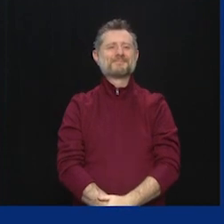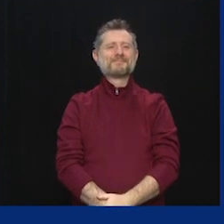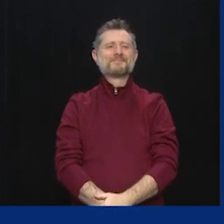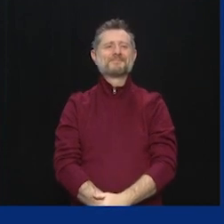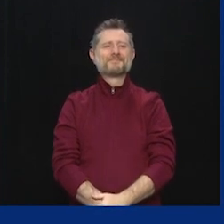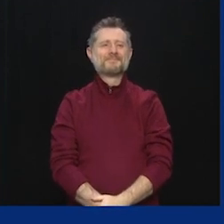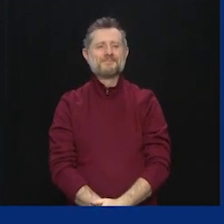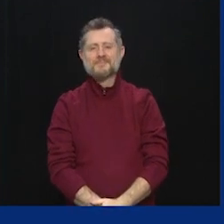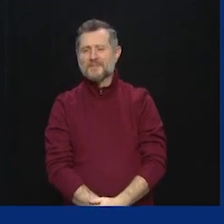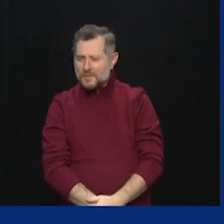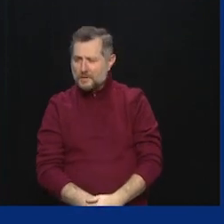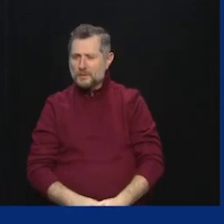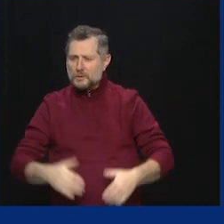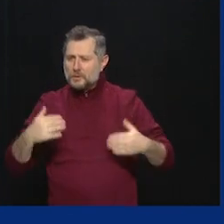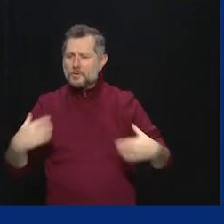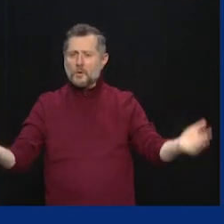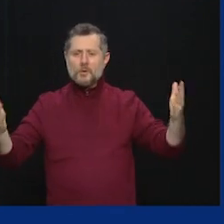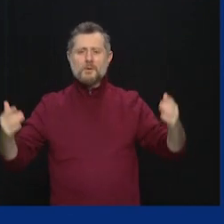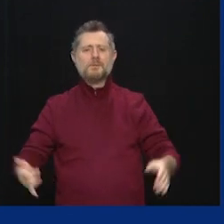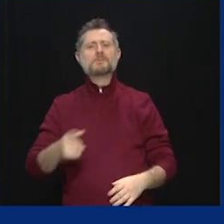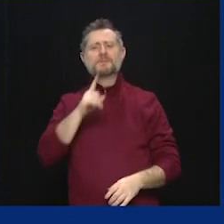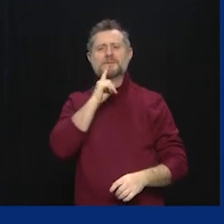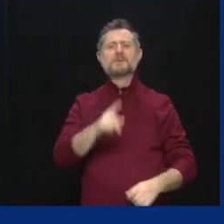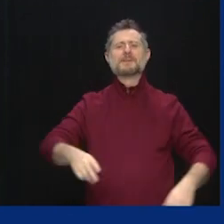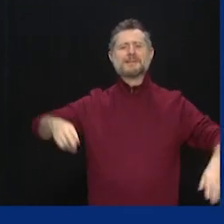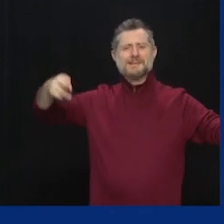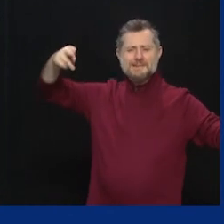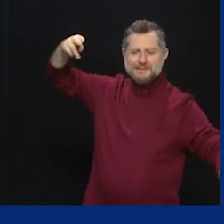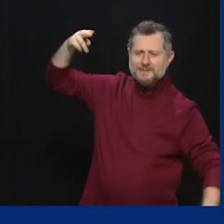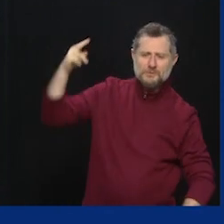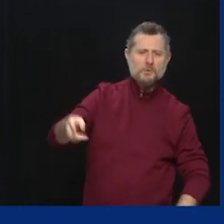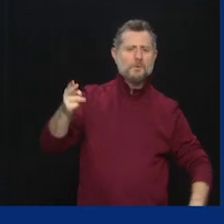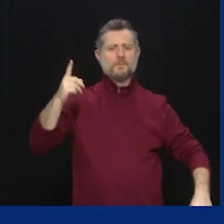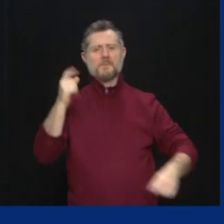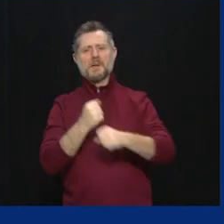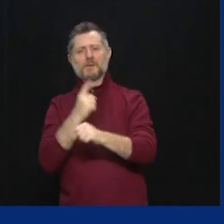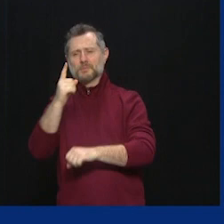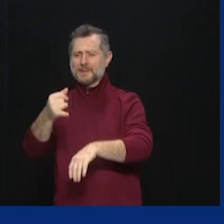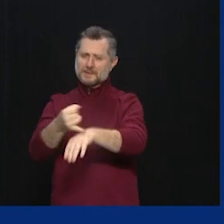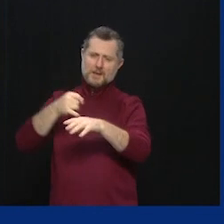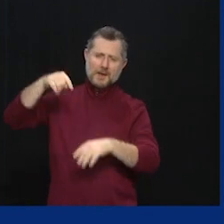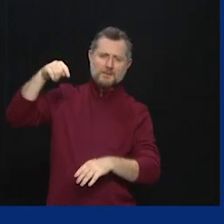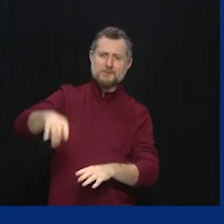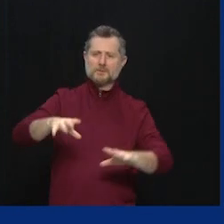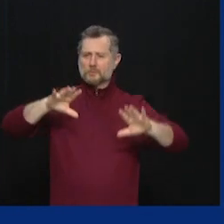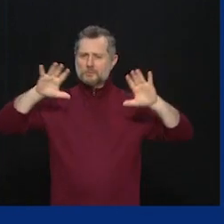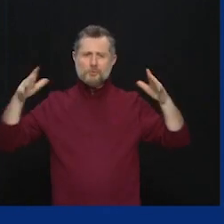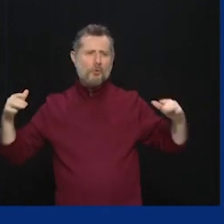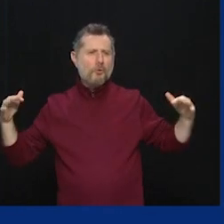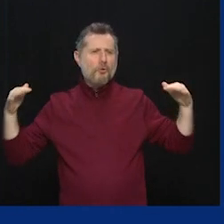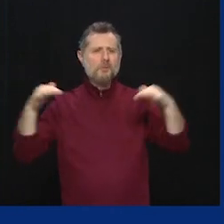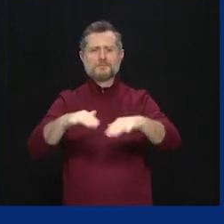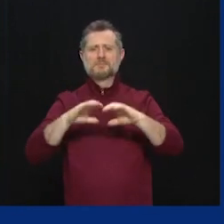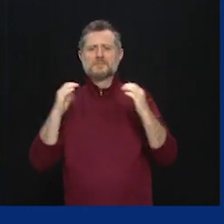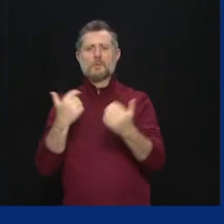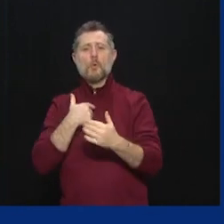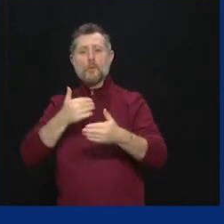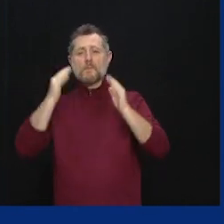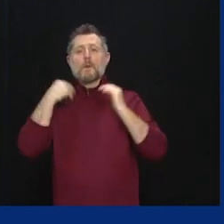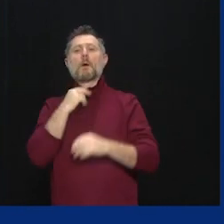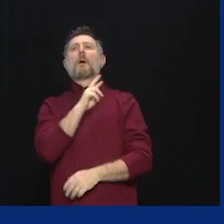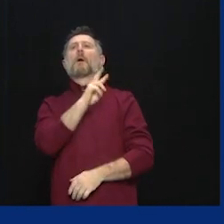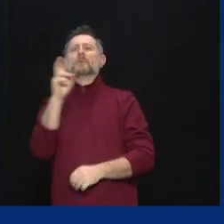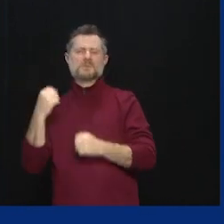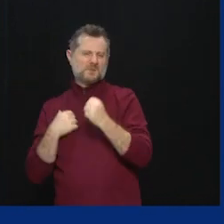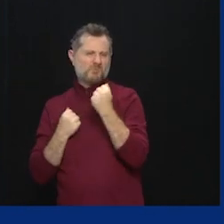This is an historic day for the Islanders organization. I stand before you overwhelmed by the outpouring of support we have received since this journey